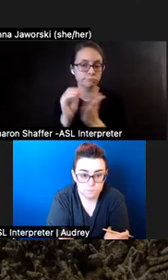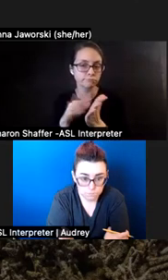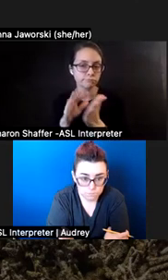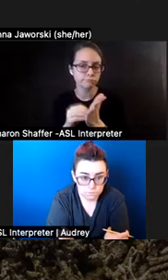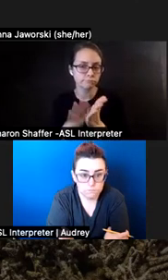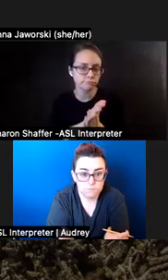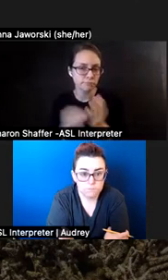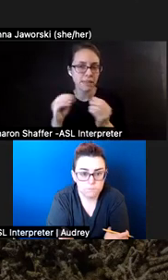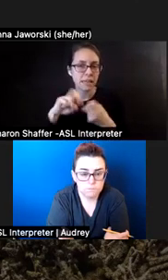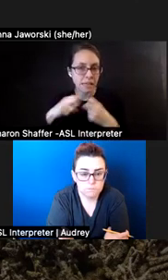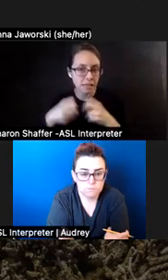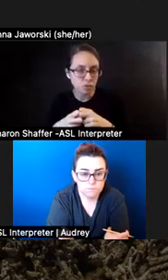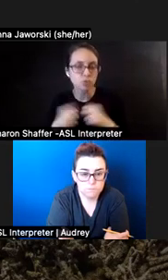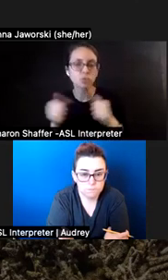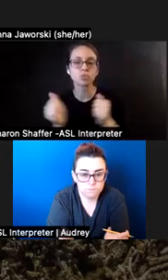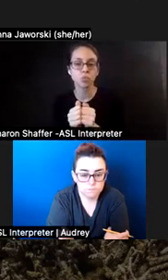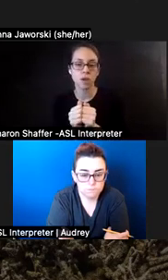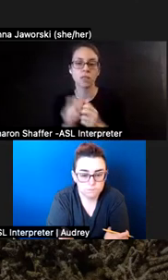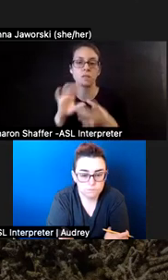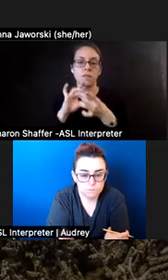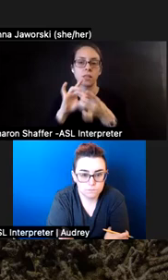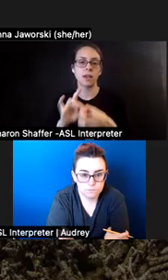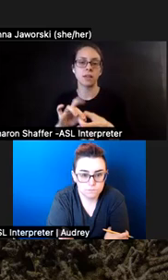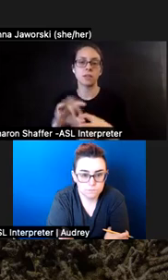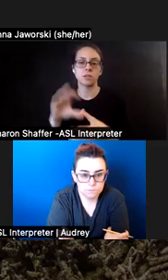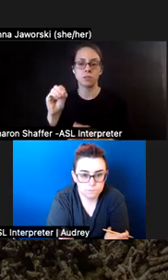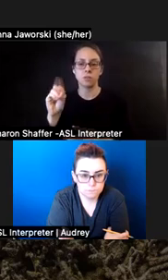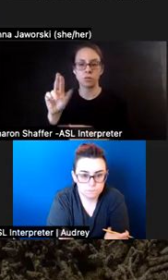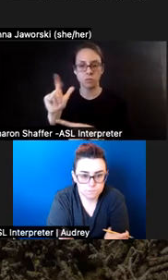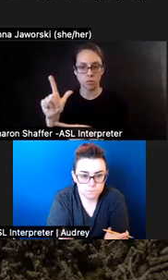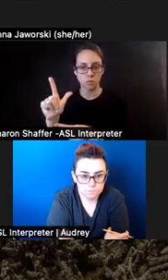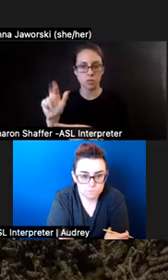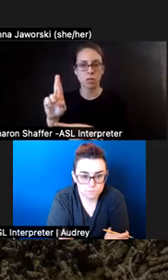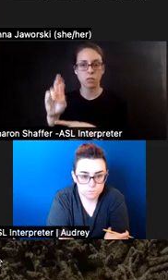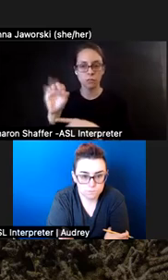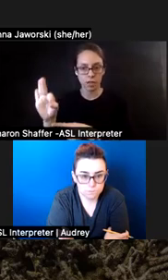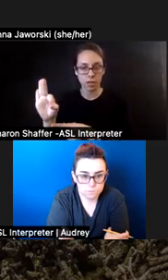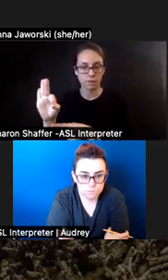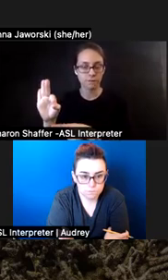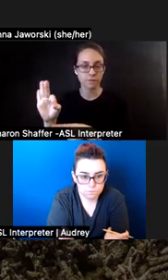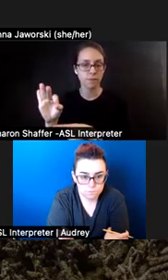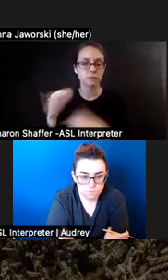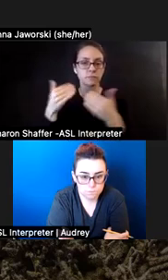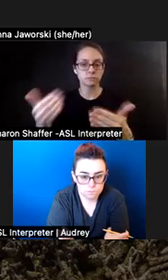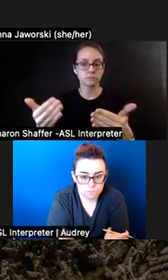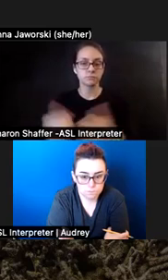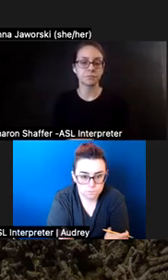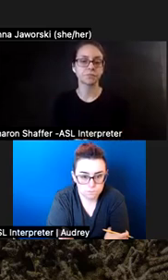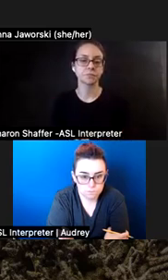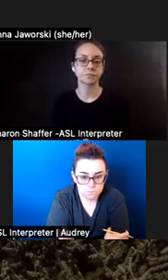are experiencing, or you can unmute and say it out loud.